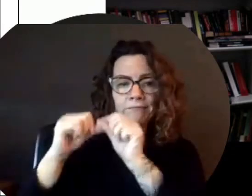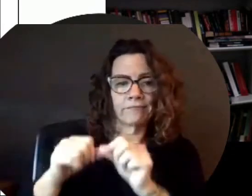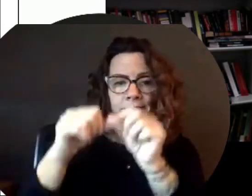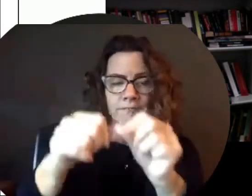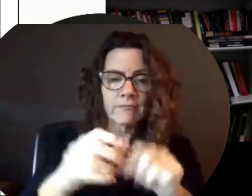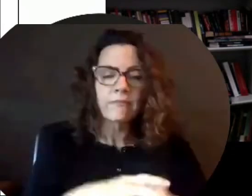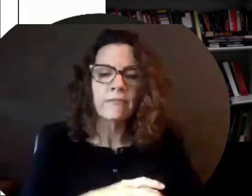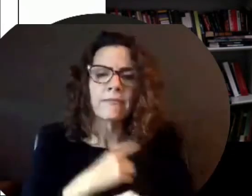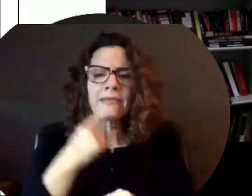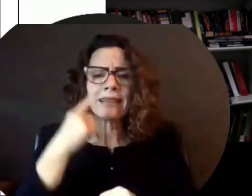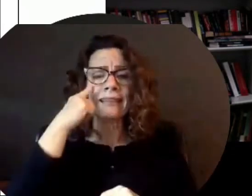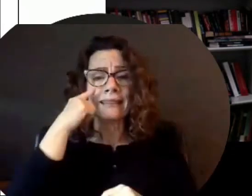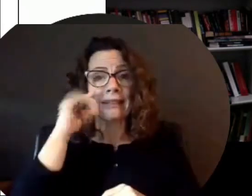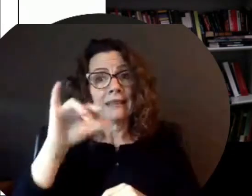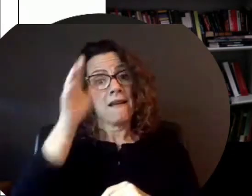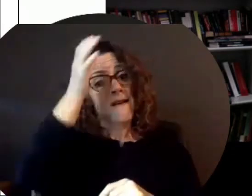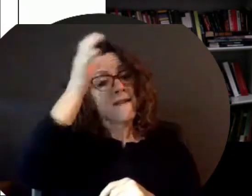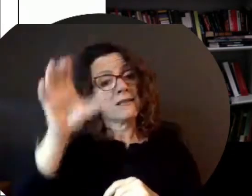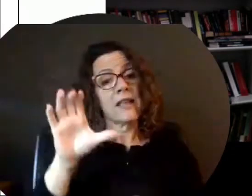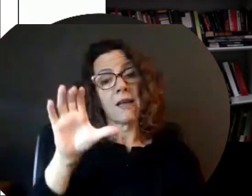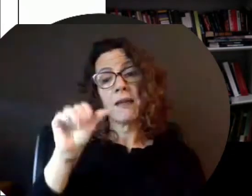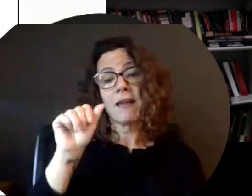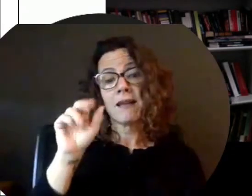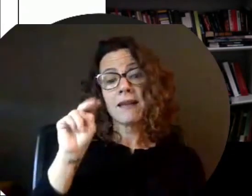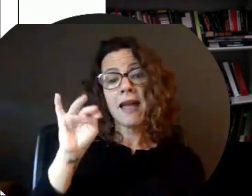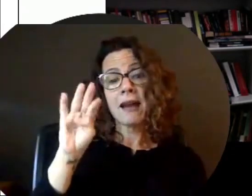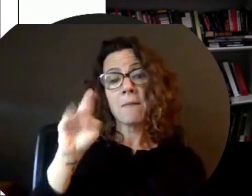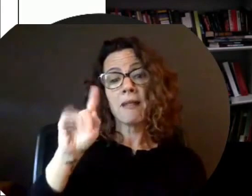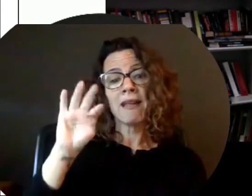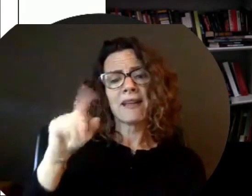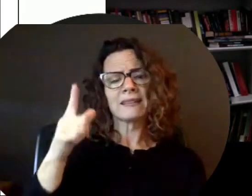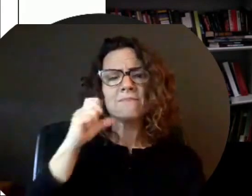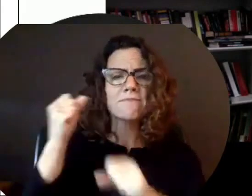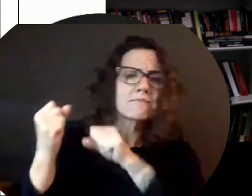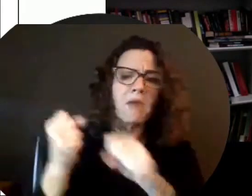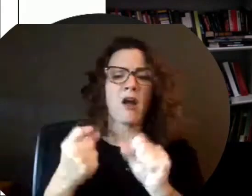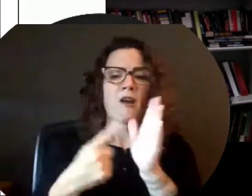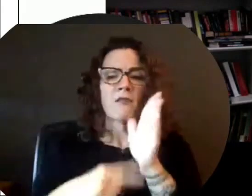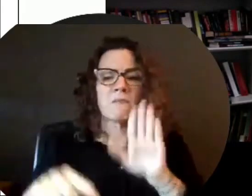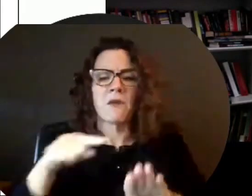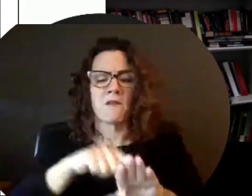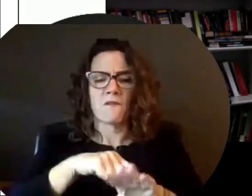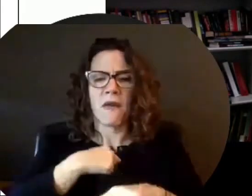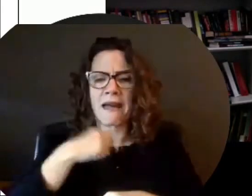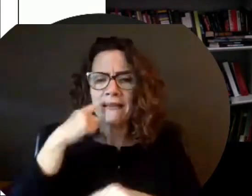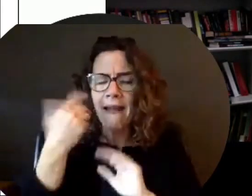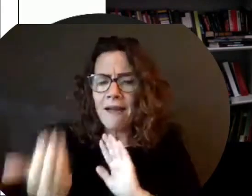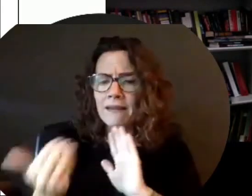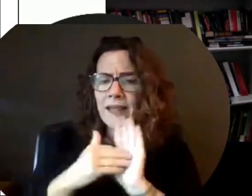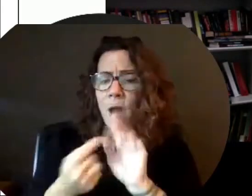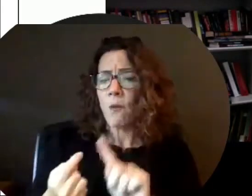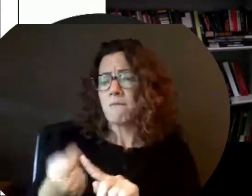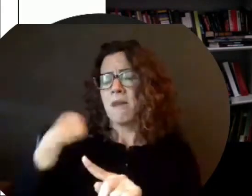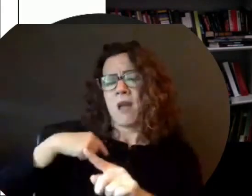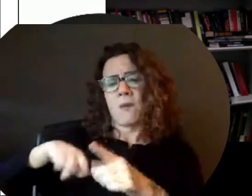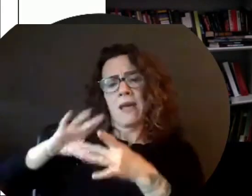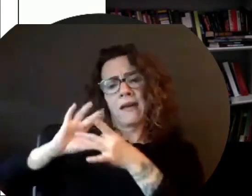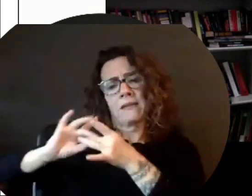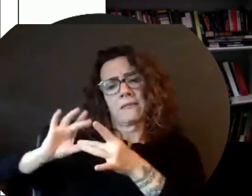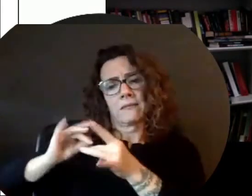well. As I think, going back to what I was saying about the kind of rounds of enclosure that precede the